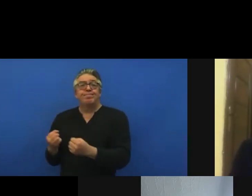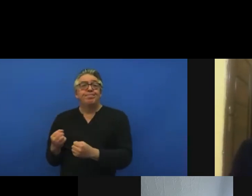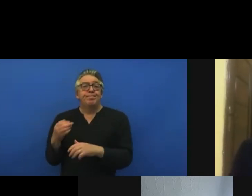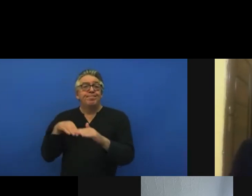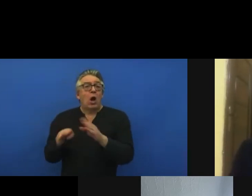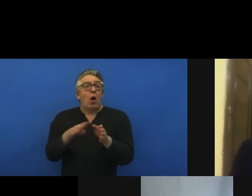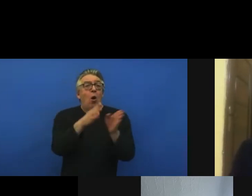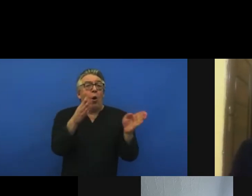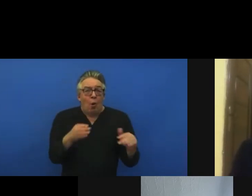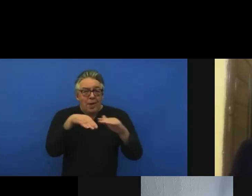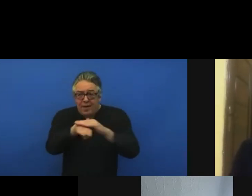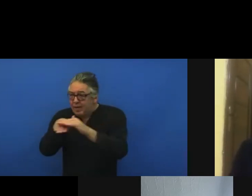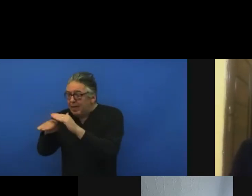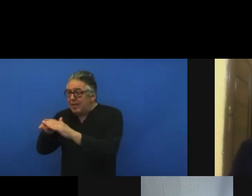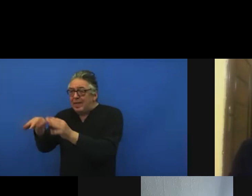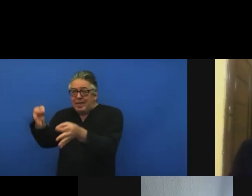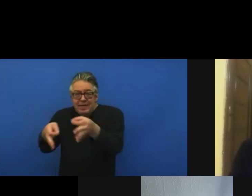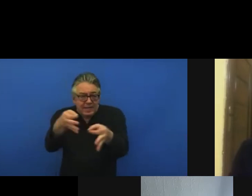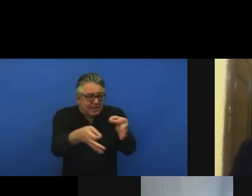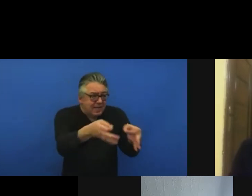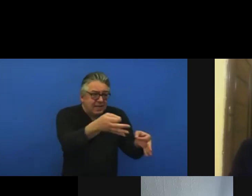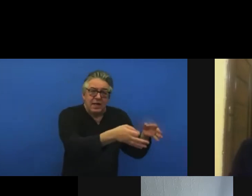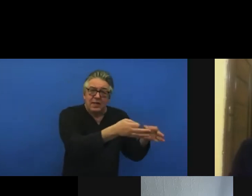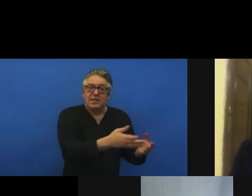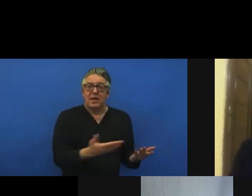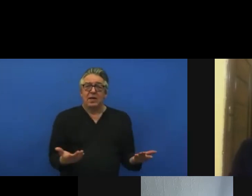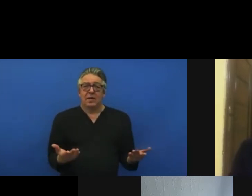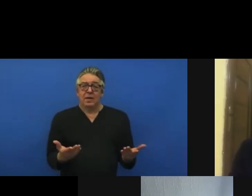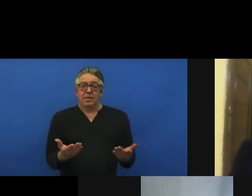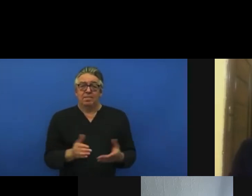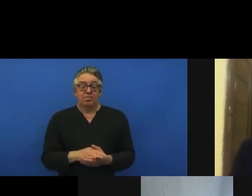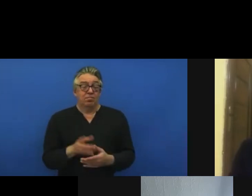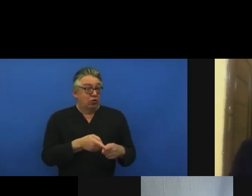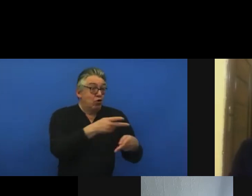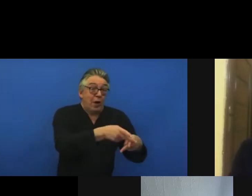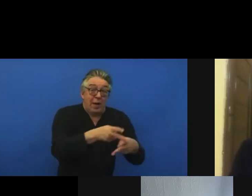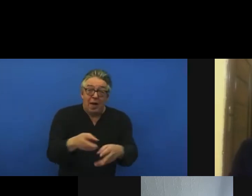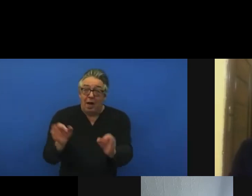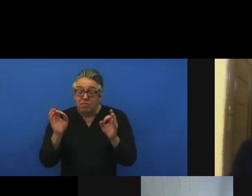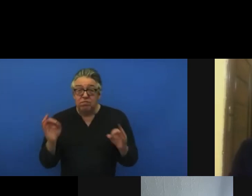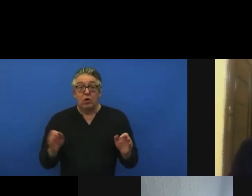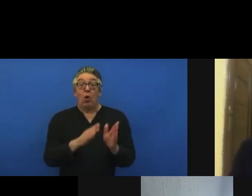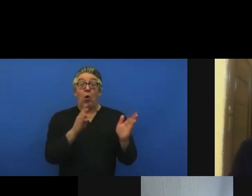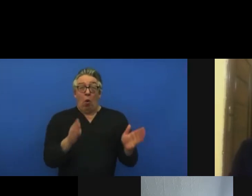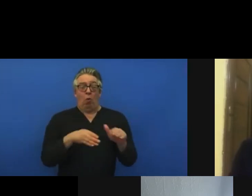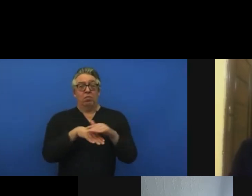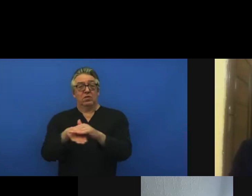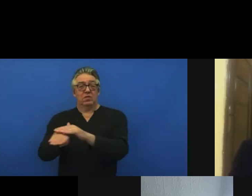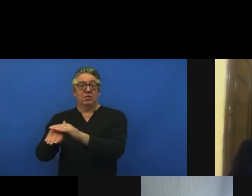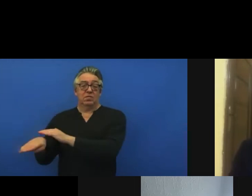proper treatment and care. And this means that we also need to offer them other types of